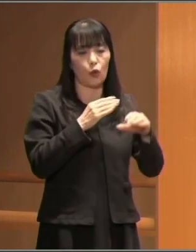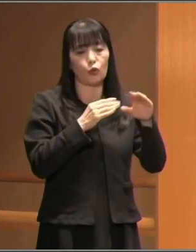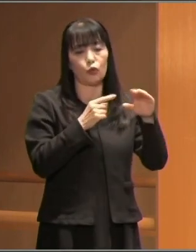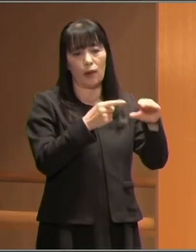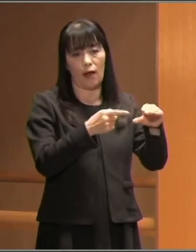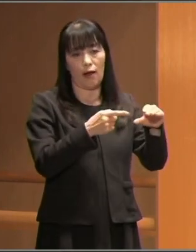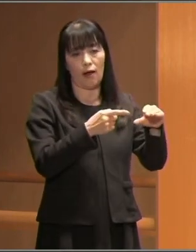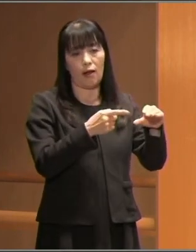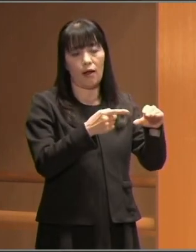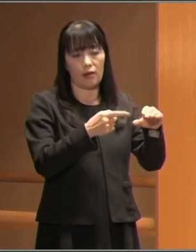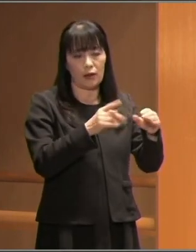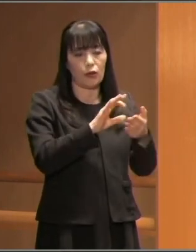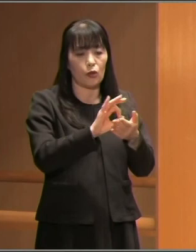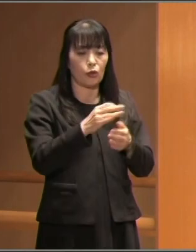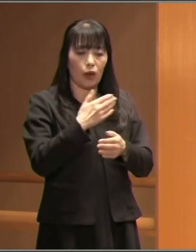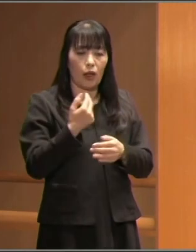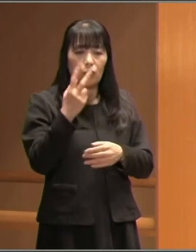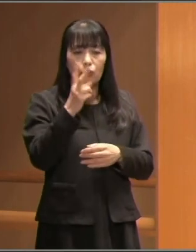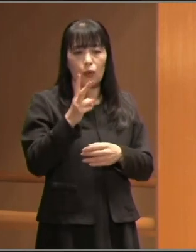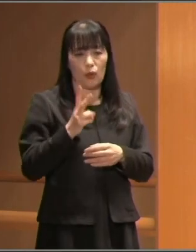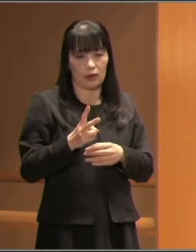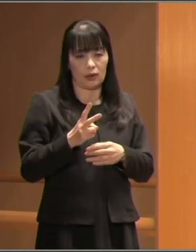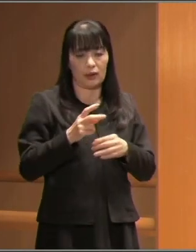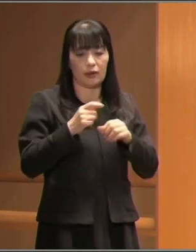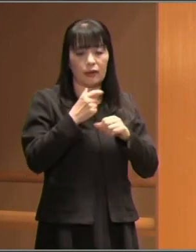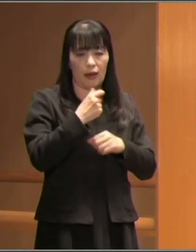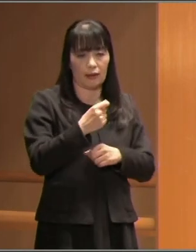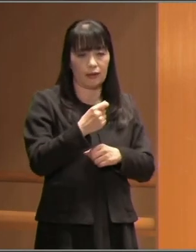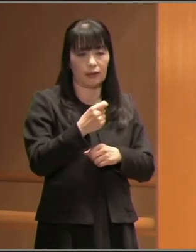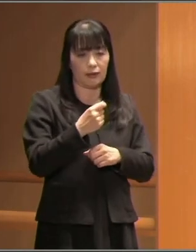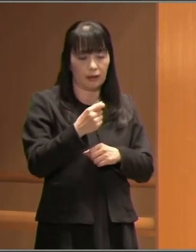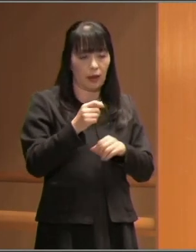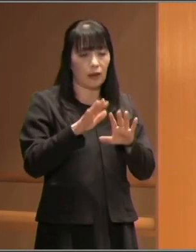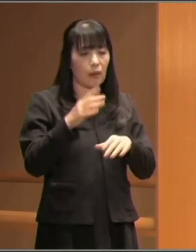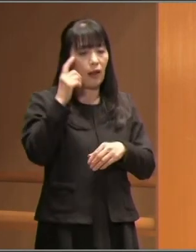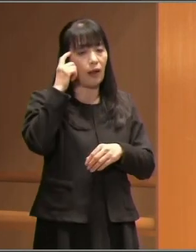we would like to utilize them for the real vehicles.